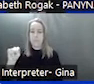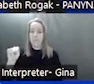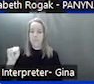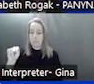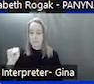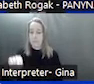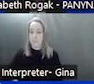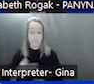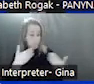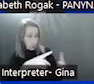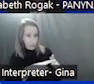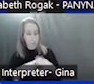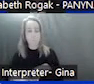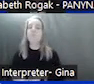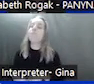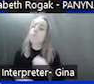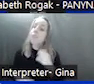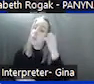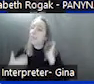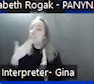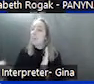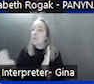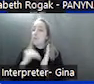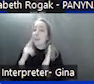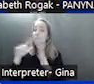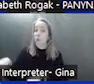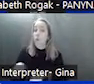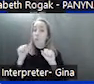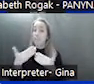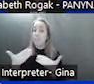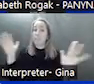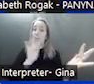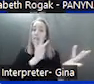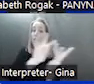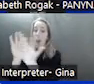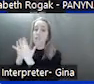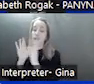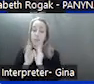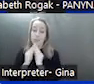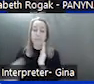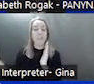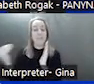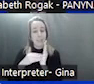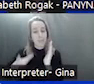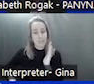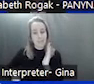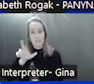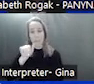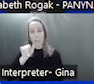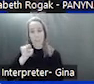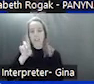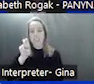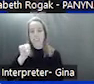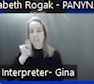Please begin. Thank you again for holding this public outreach hearing. Again, my name is Brandon Buchanan. I'm with the American Bus